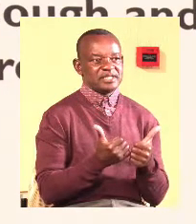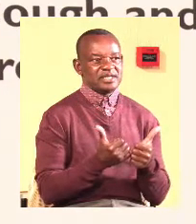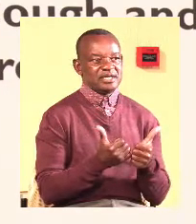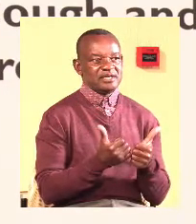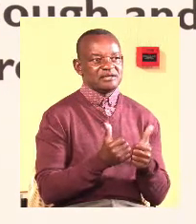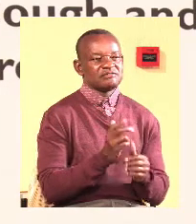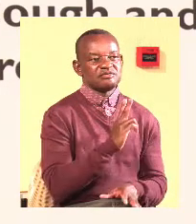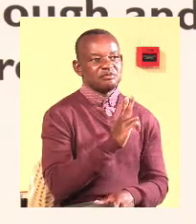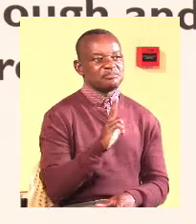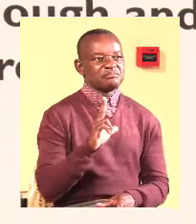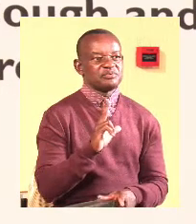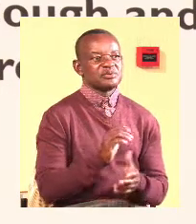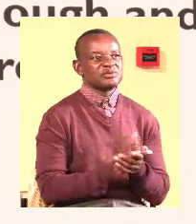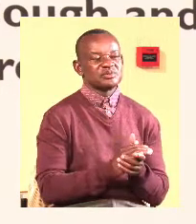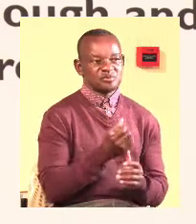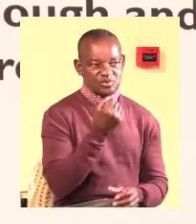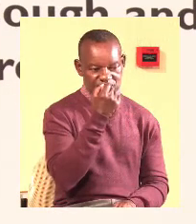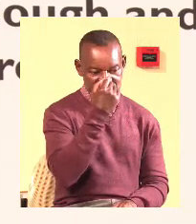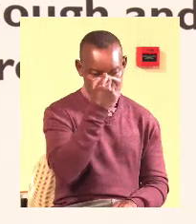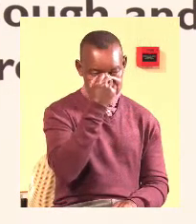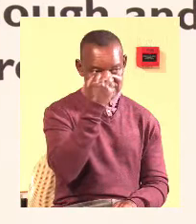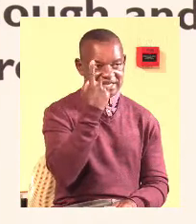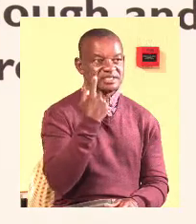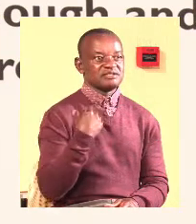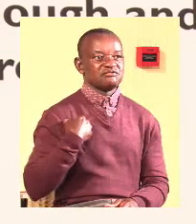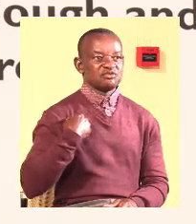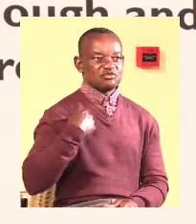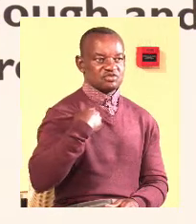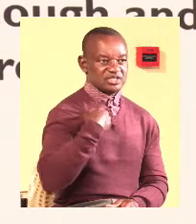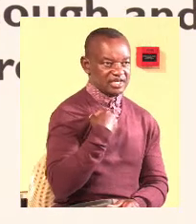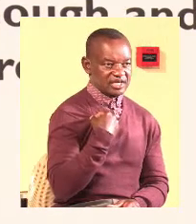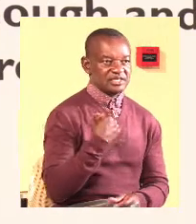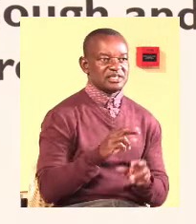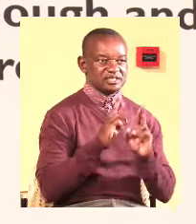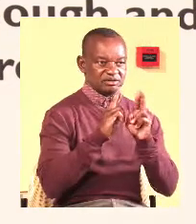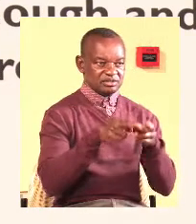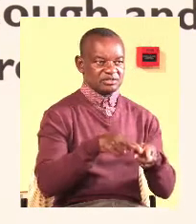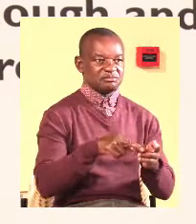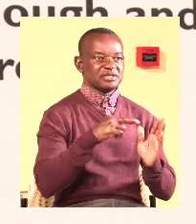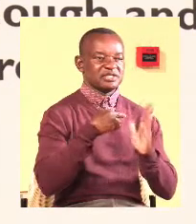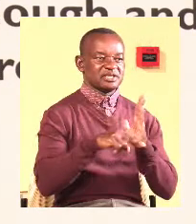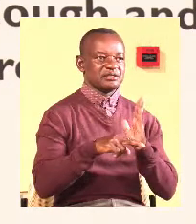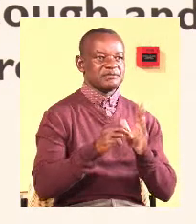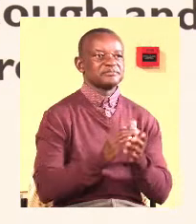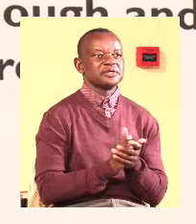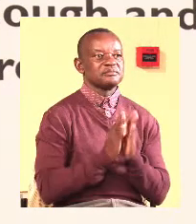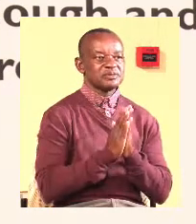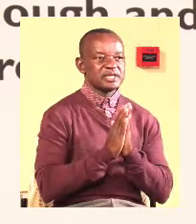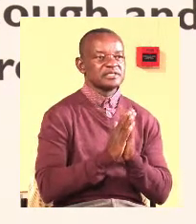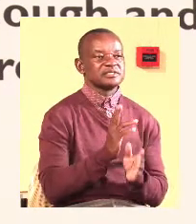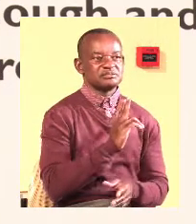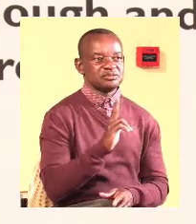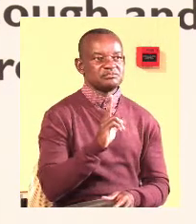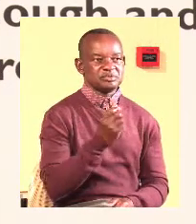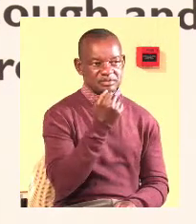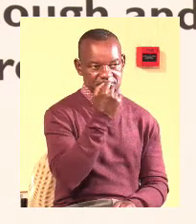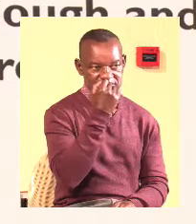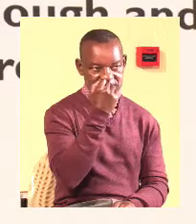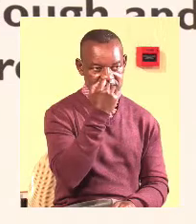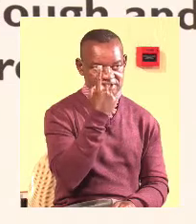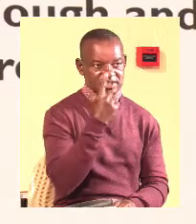not have a problem. And I think people also need to understand that when you go out there, you are actually increasing the